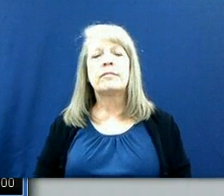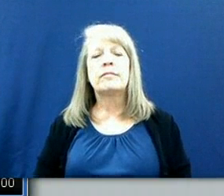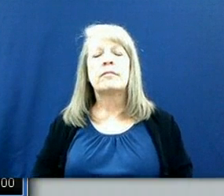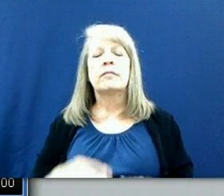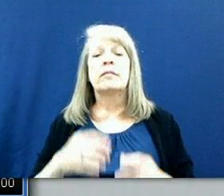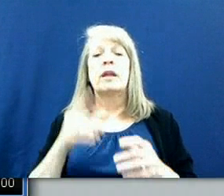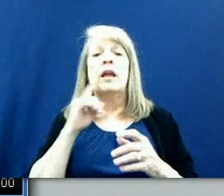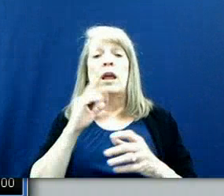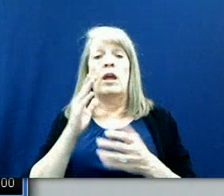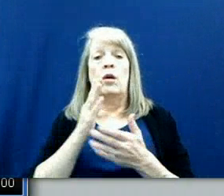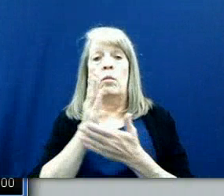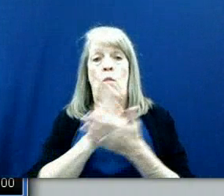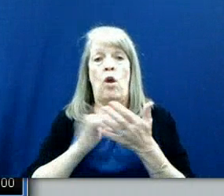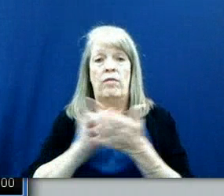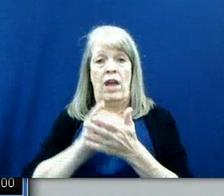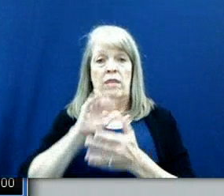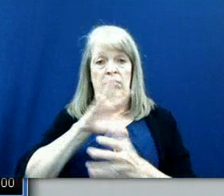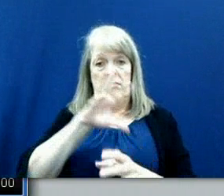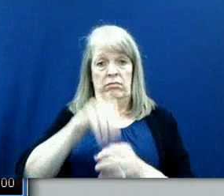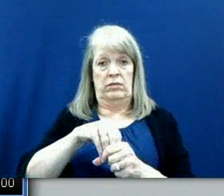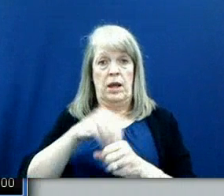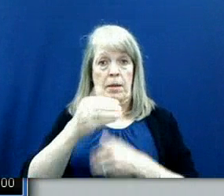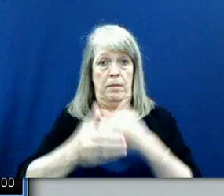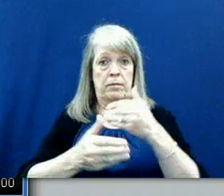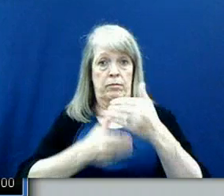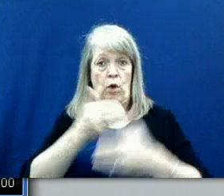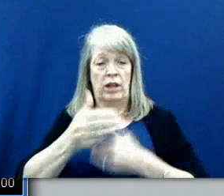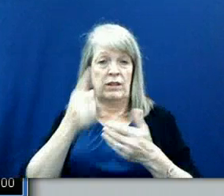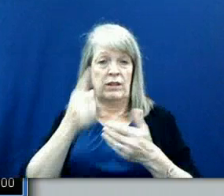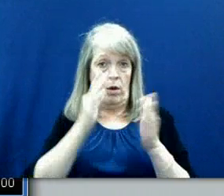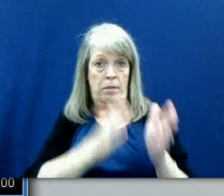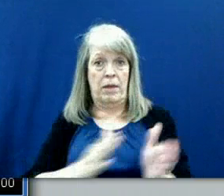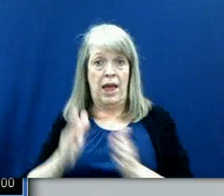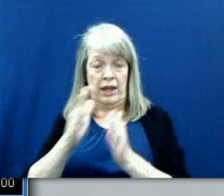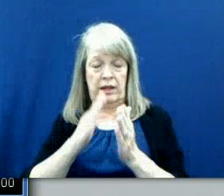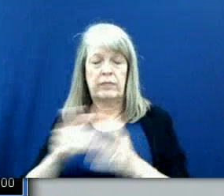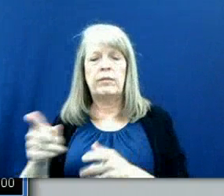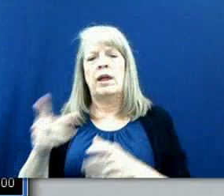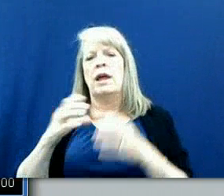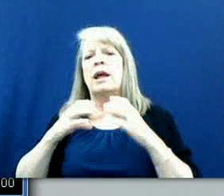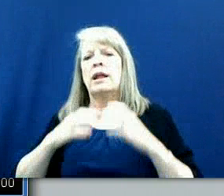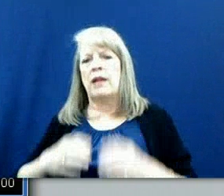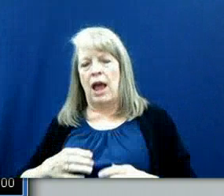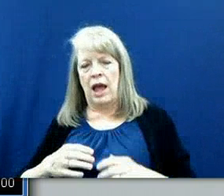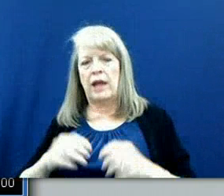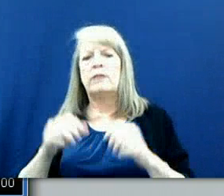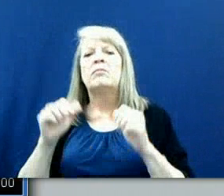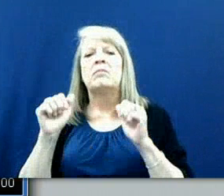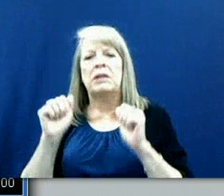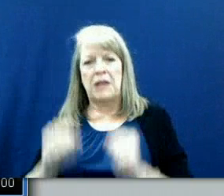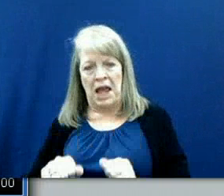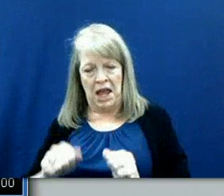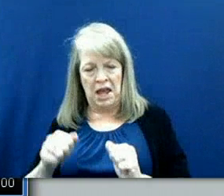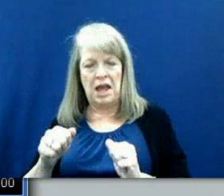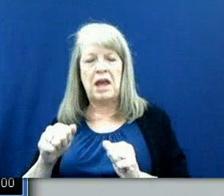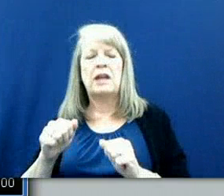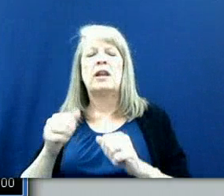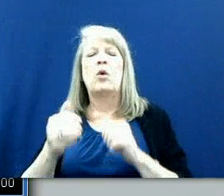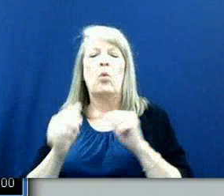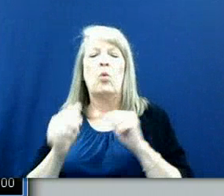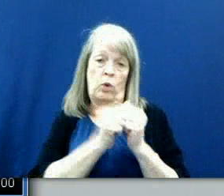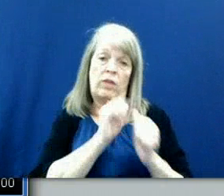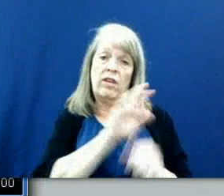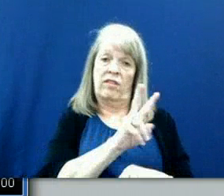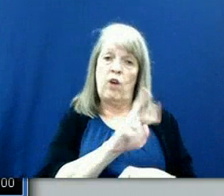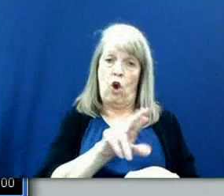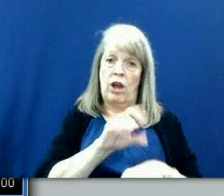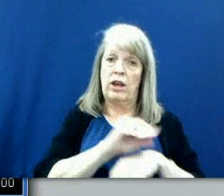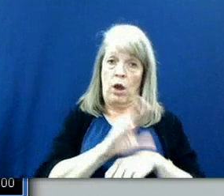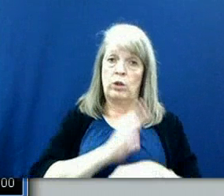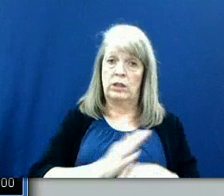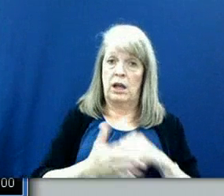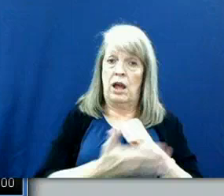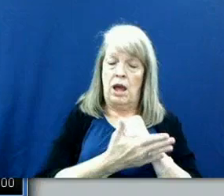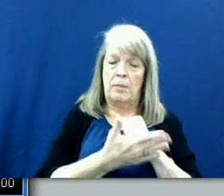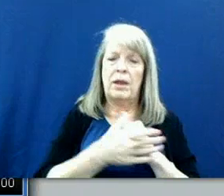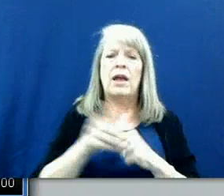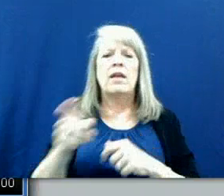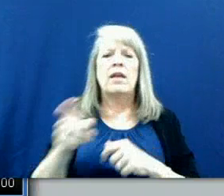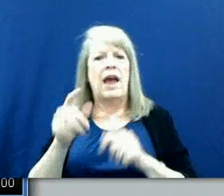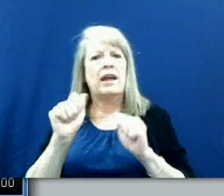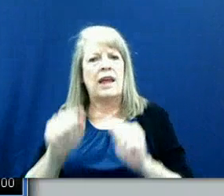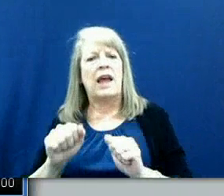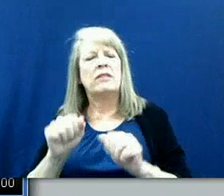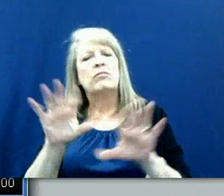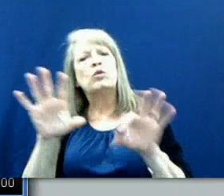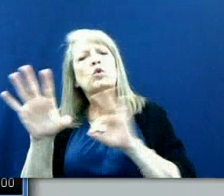As a part of the planning process, the client will have the opportunity, with the help of the VR counselor, to choose an appropriate employment